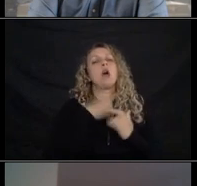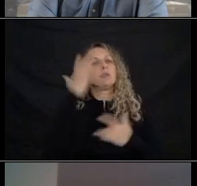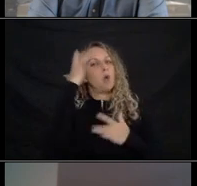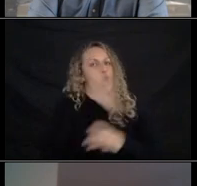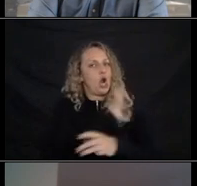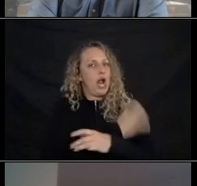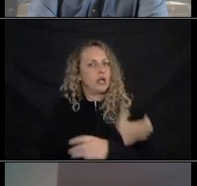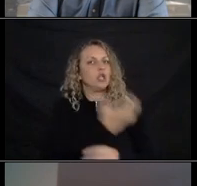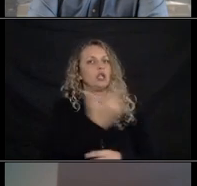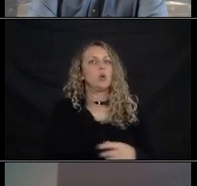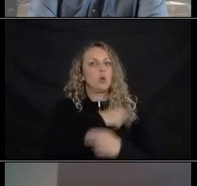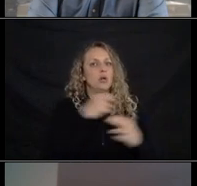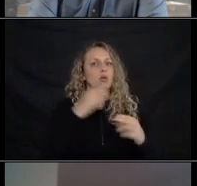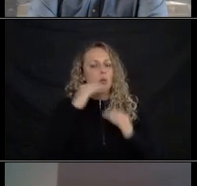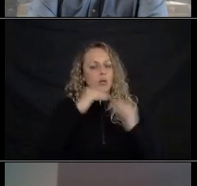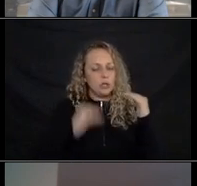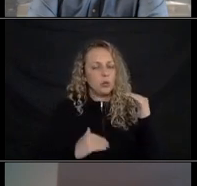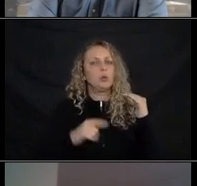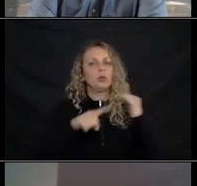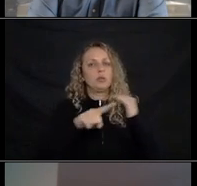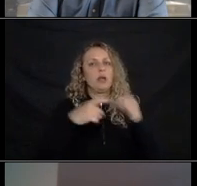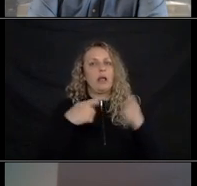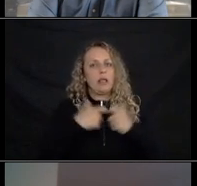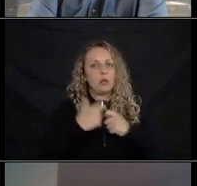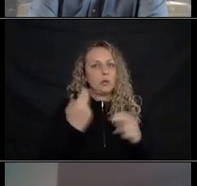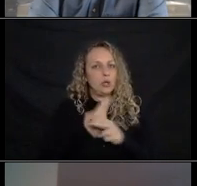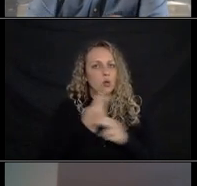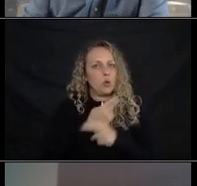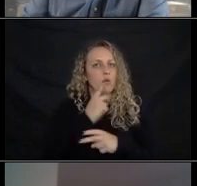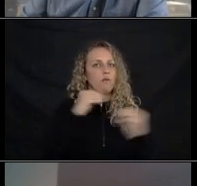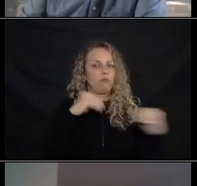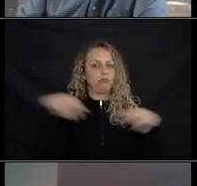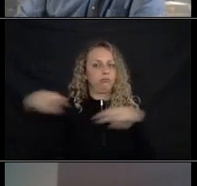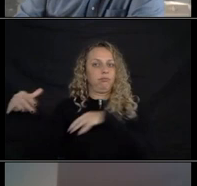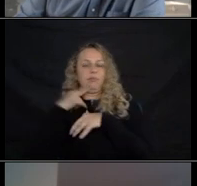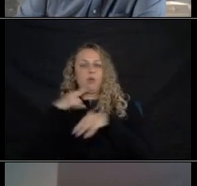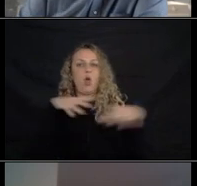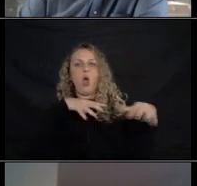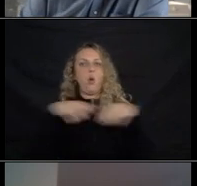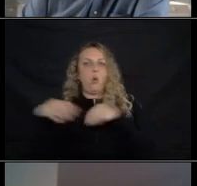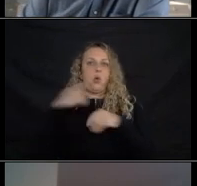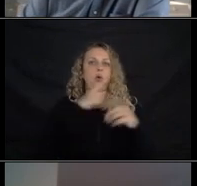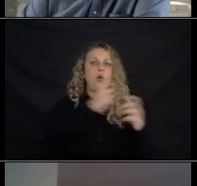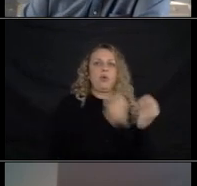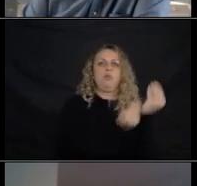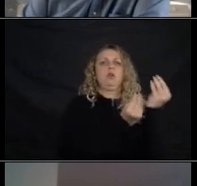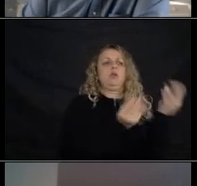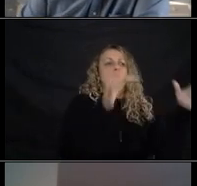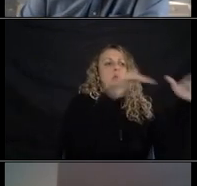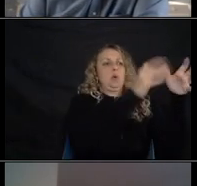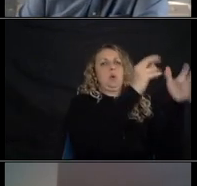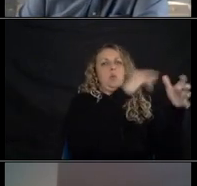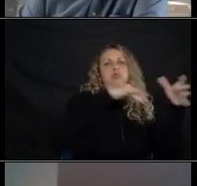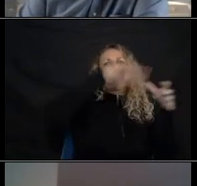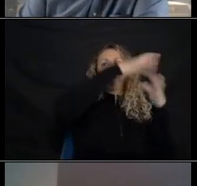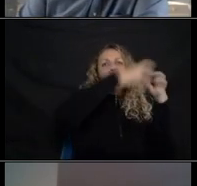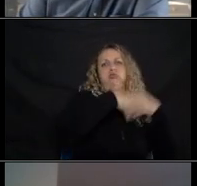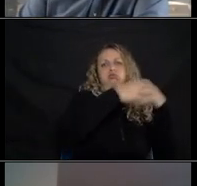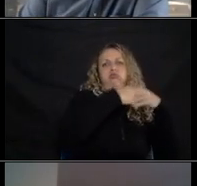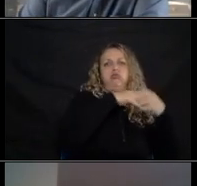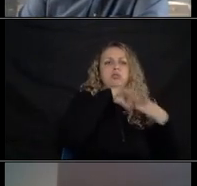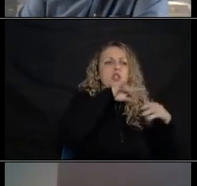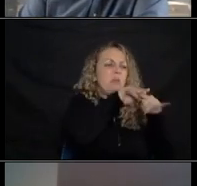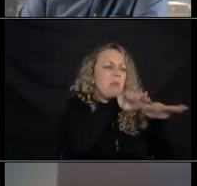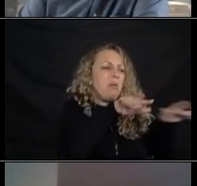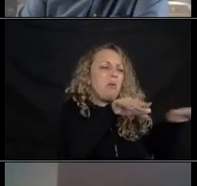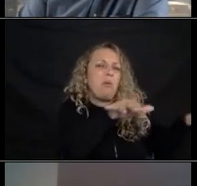energy use reduces the amount of electricity we need to power our lives, which helps avoid power plant emissions that can harm our health, pollute our air, and warm